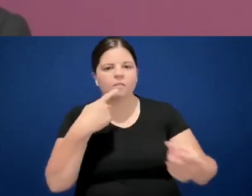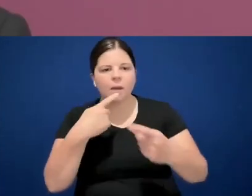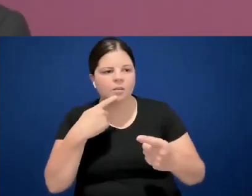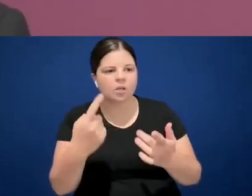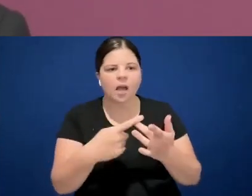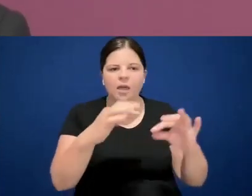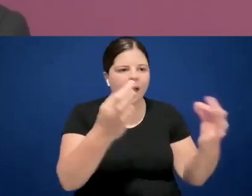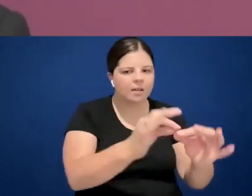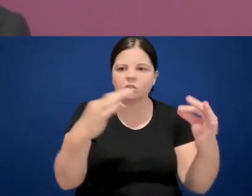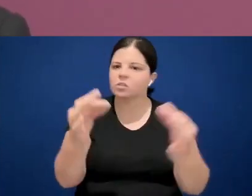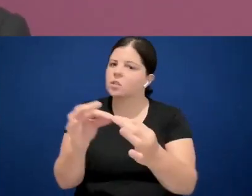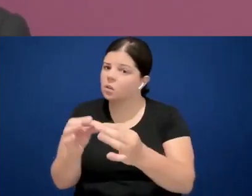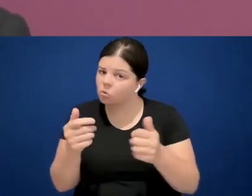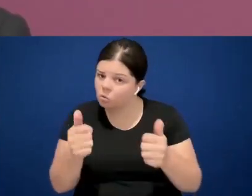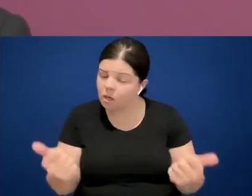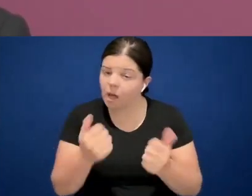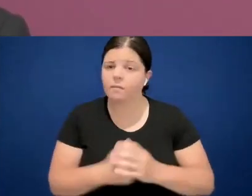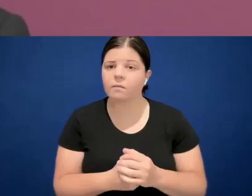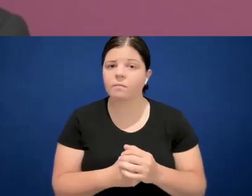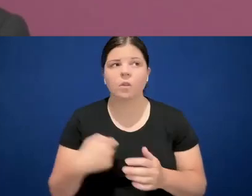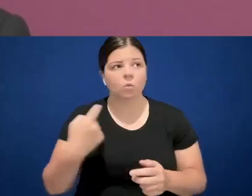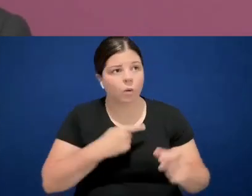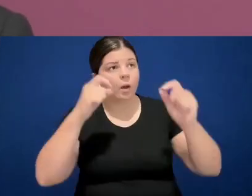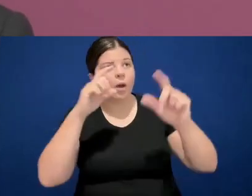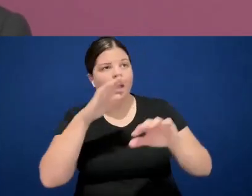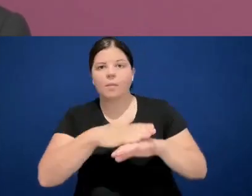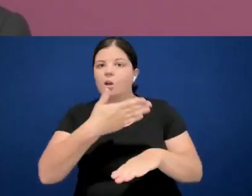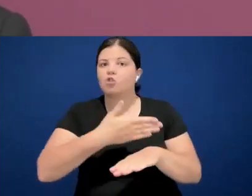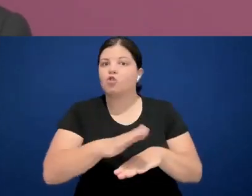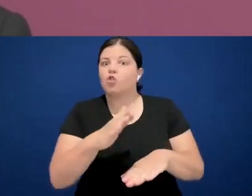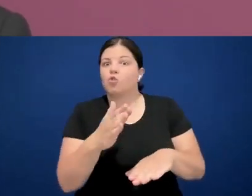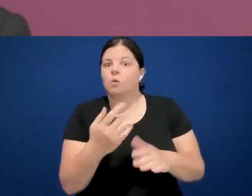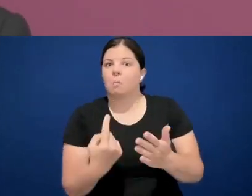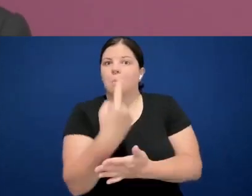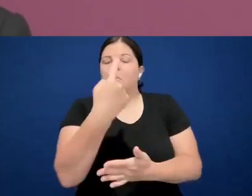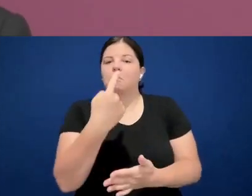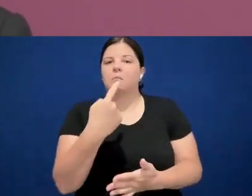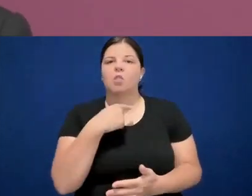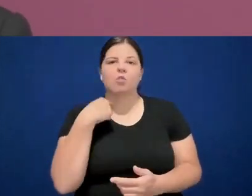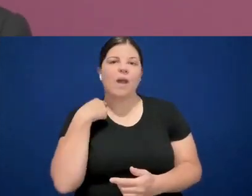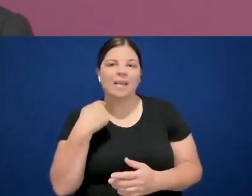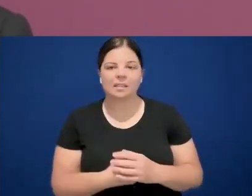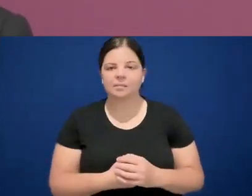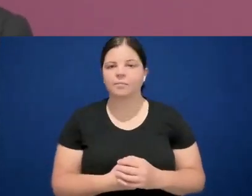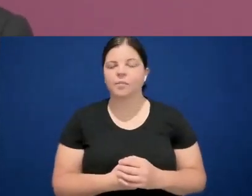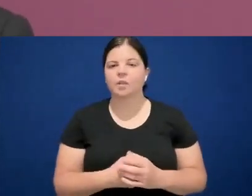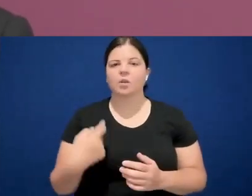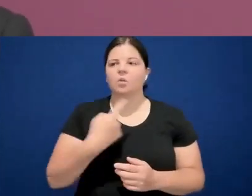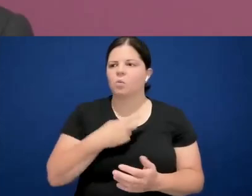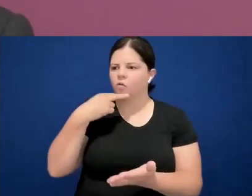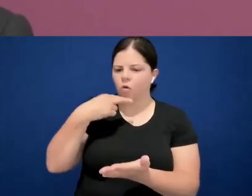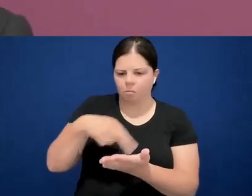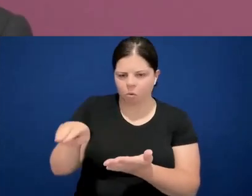agencies, what our awareness level is of new threats, and how we might report things both internally,